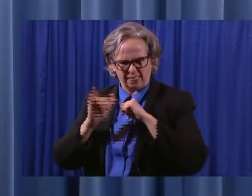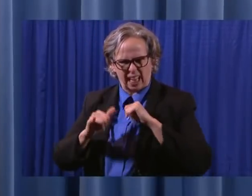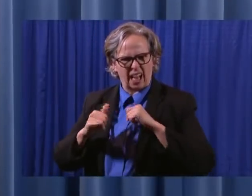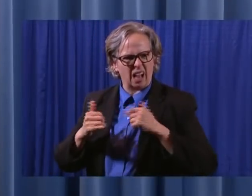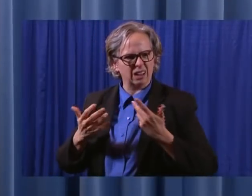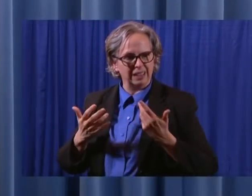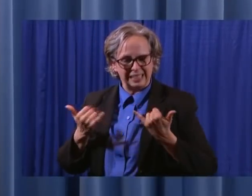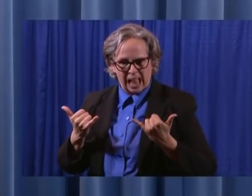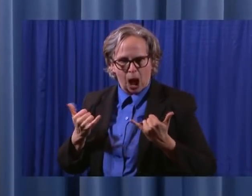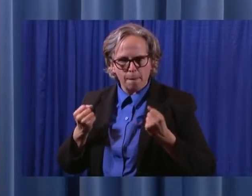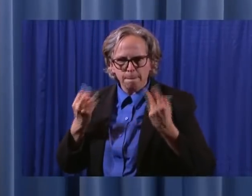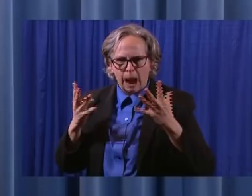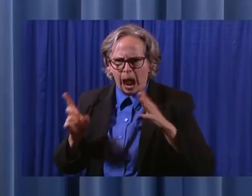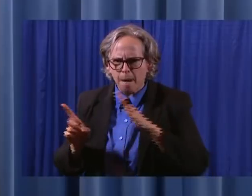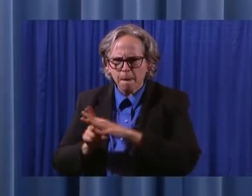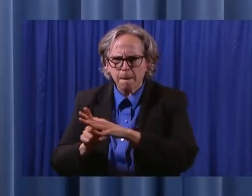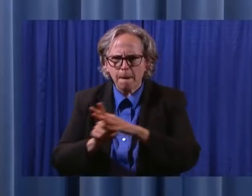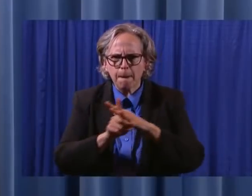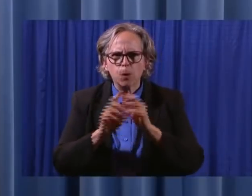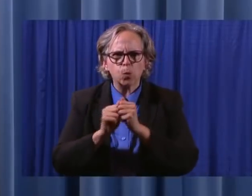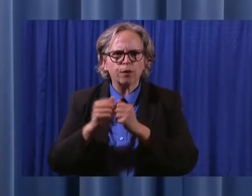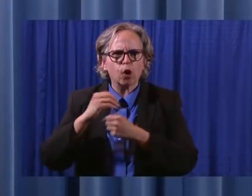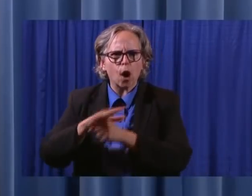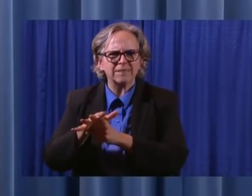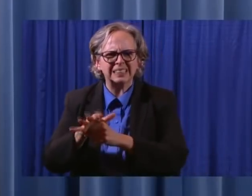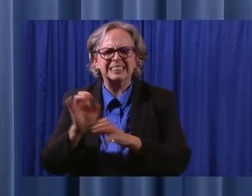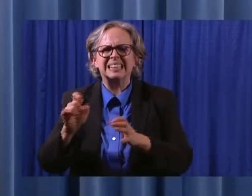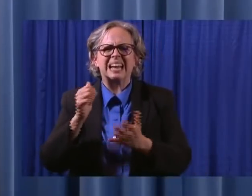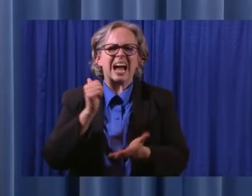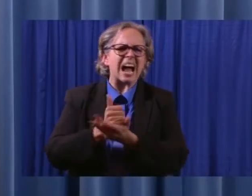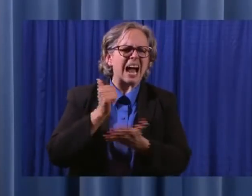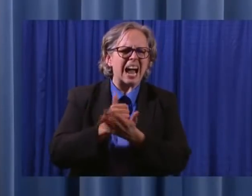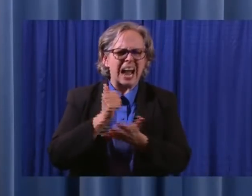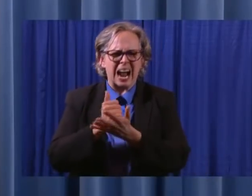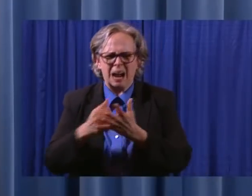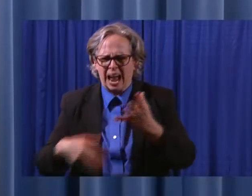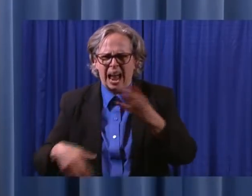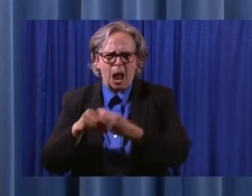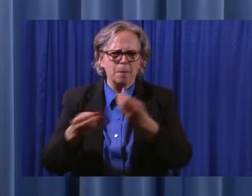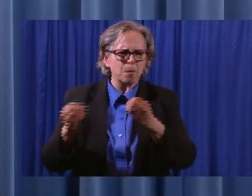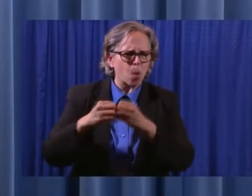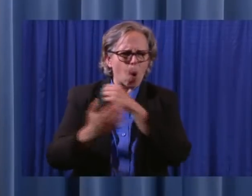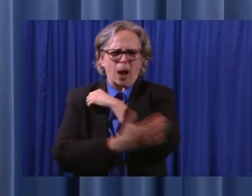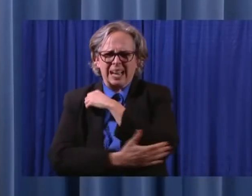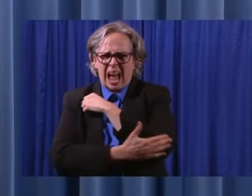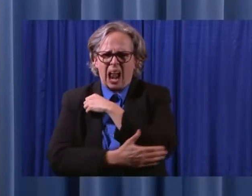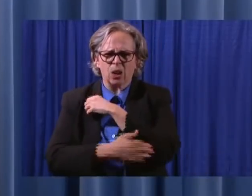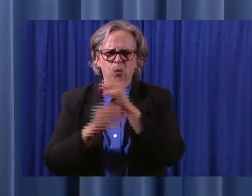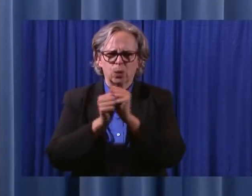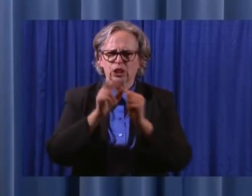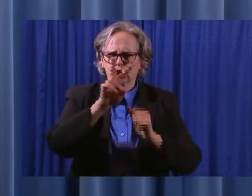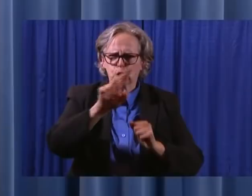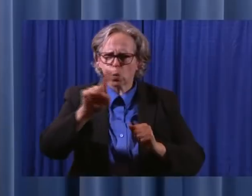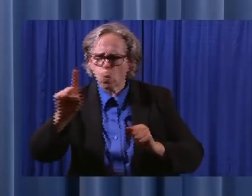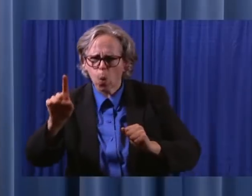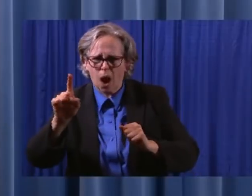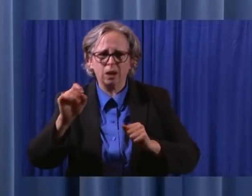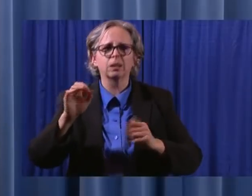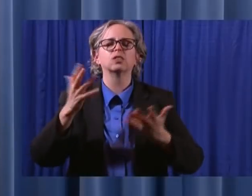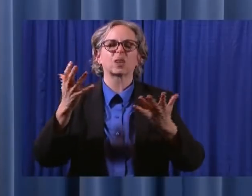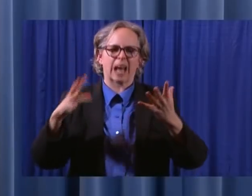Ohio AIRS, the nonprofit that governs Ohio 211, to provide service to the additional 37 counties in